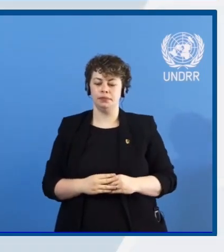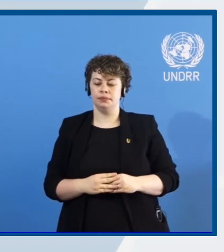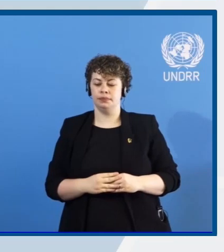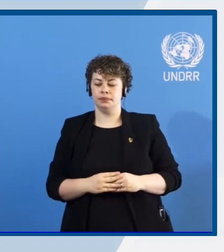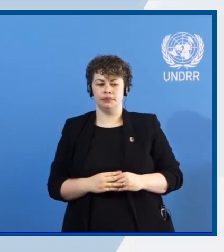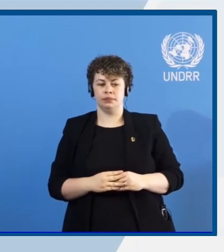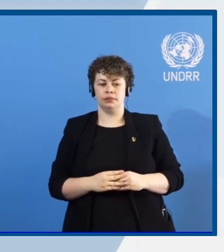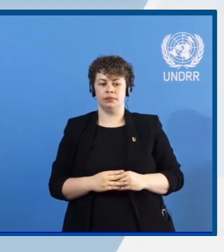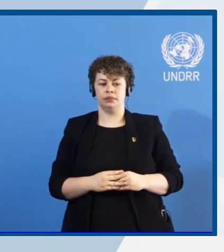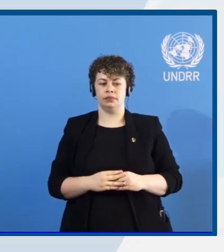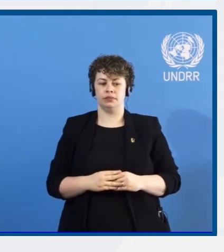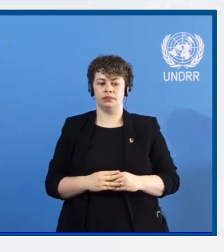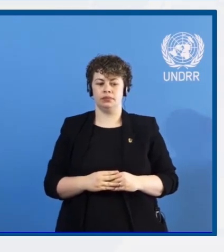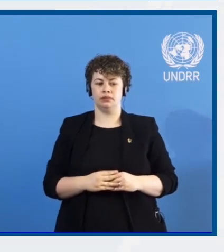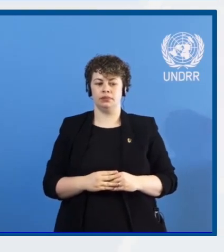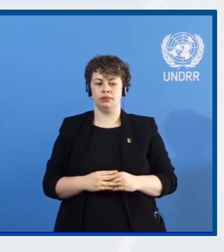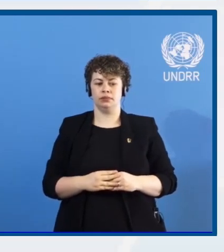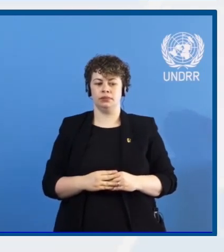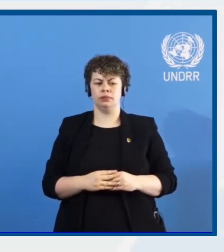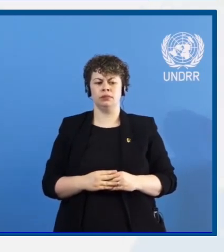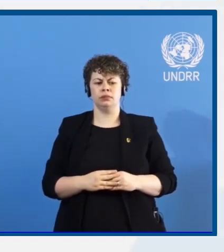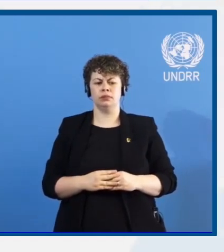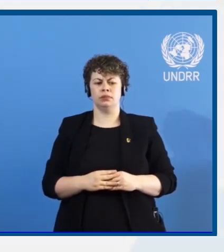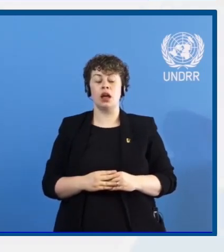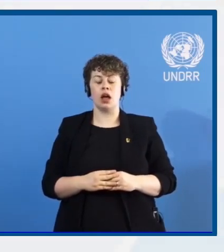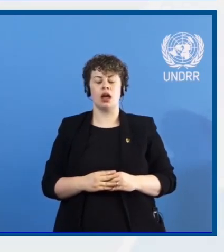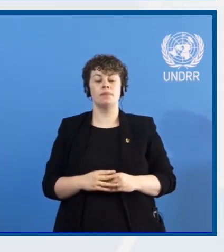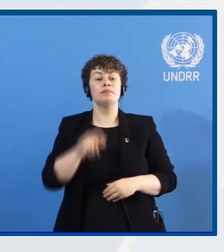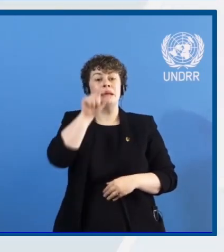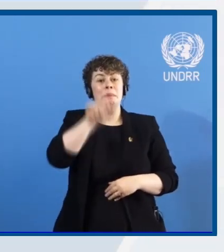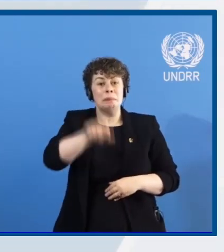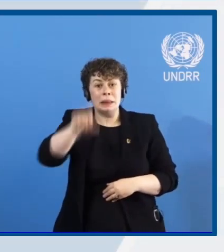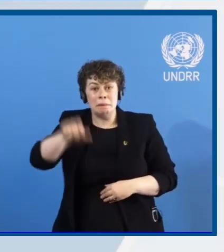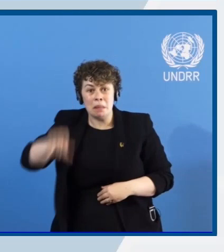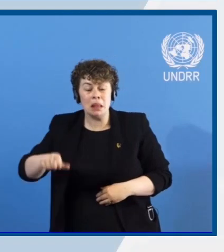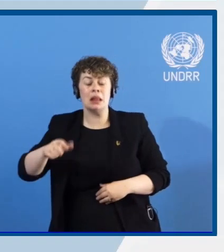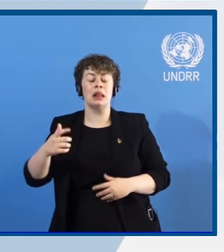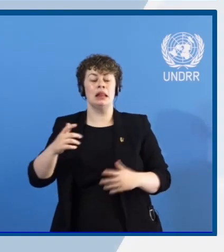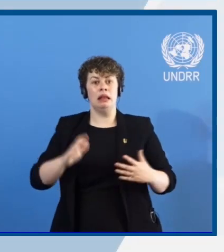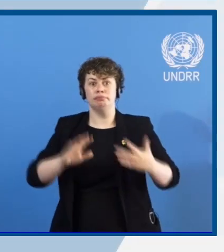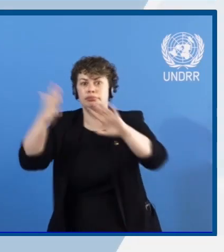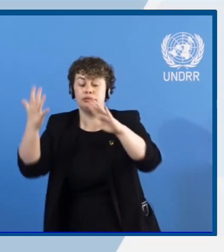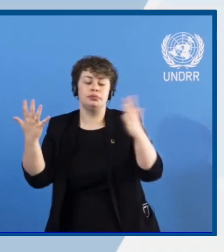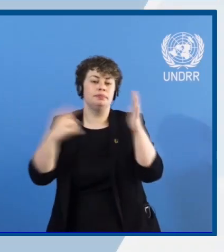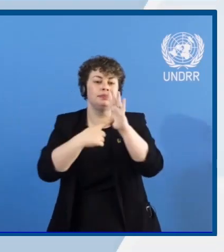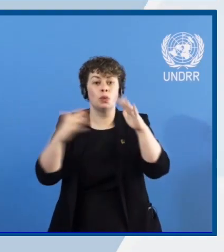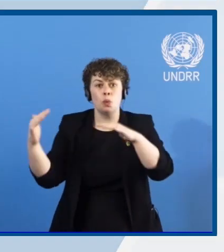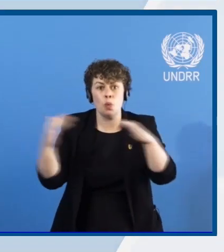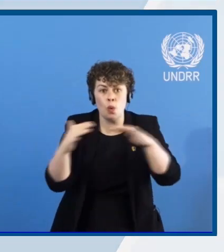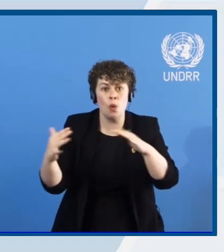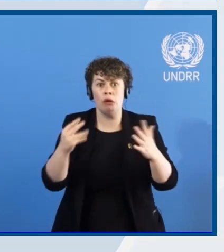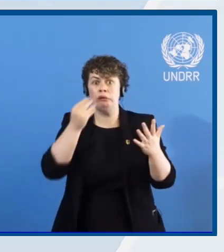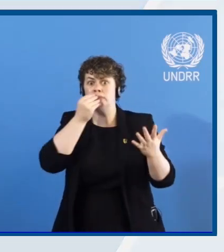the donor space. In the same vein, widening the resource base for disaster risk management